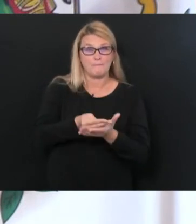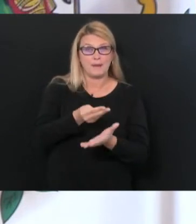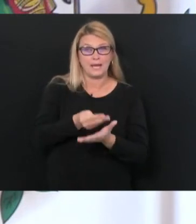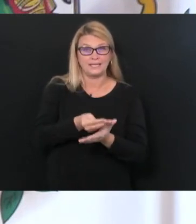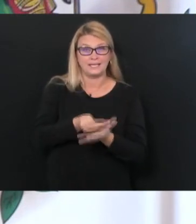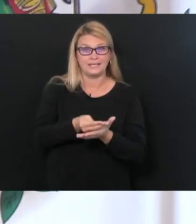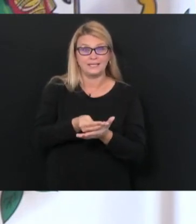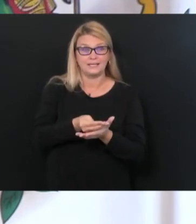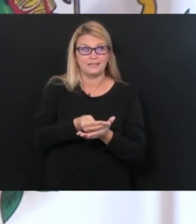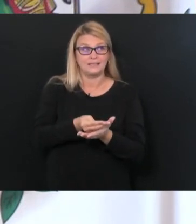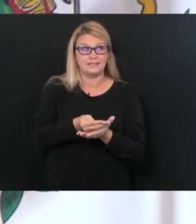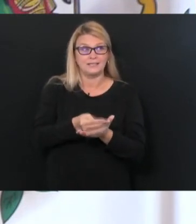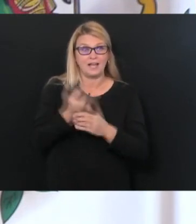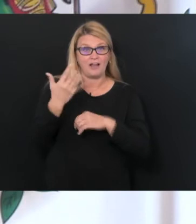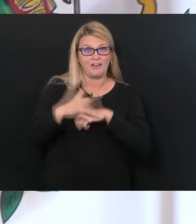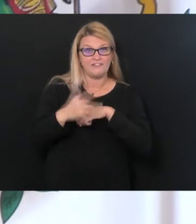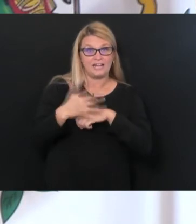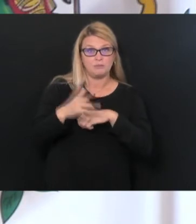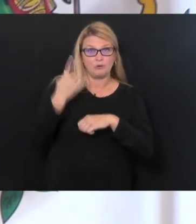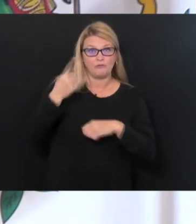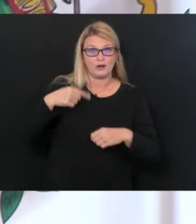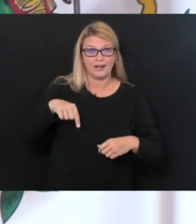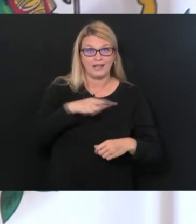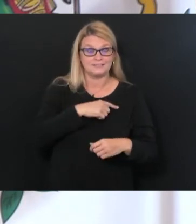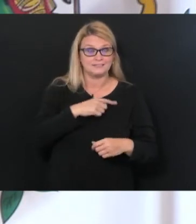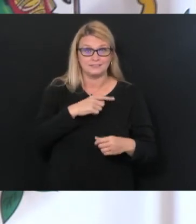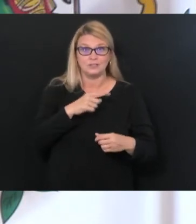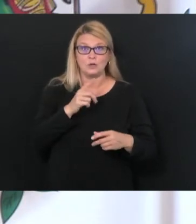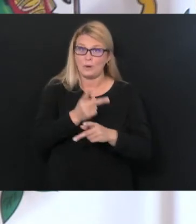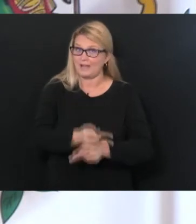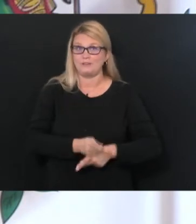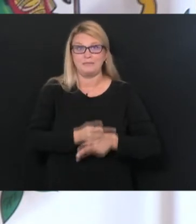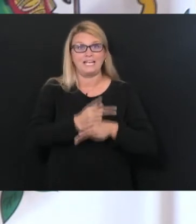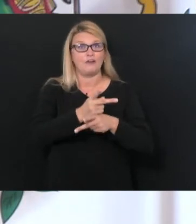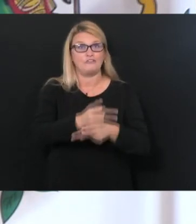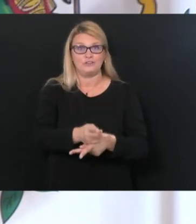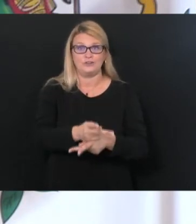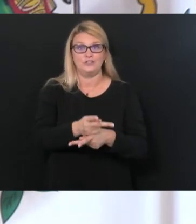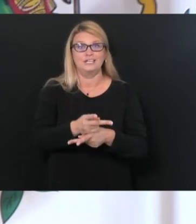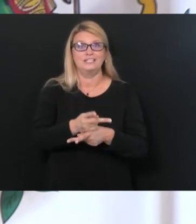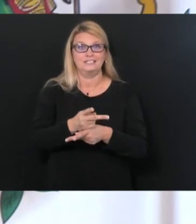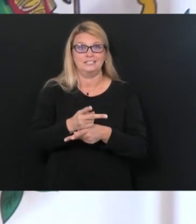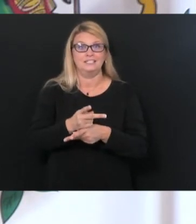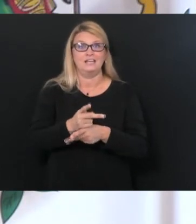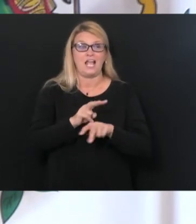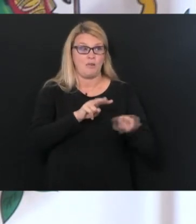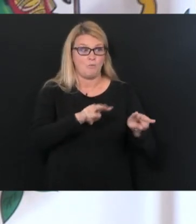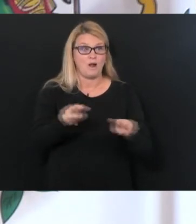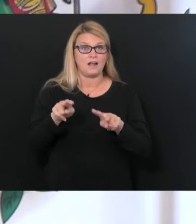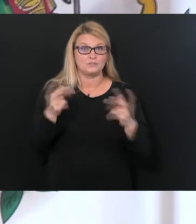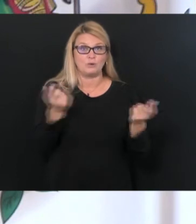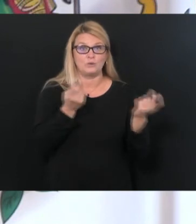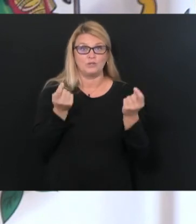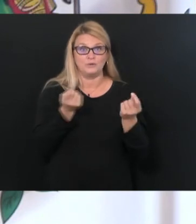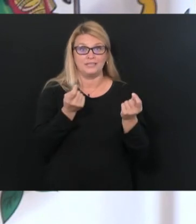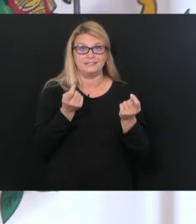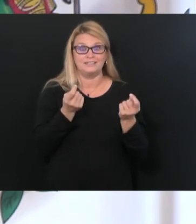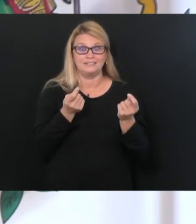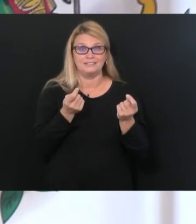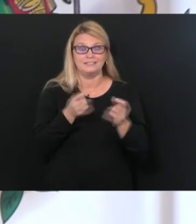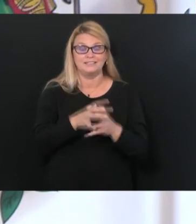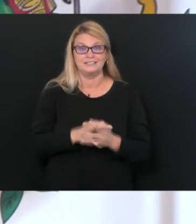dollars that are available to us, we got to be careful to really monitor what we do and to do it with the right guidelines.